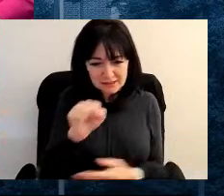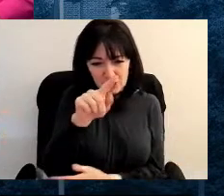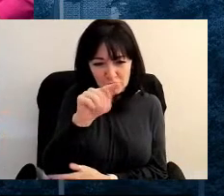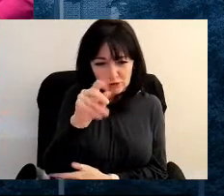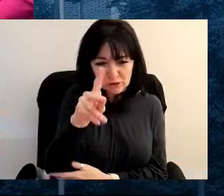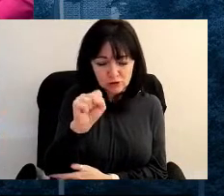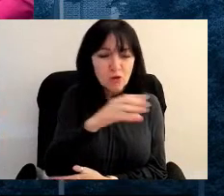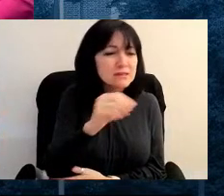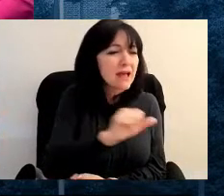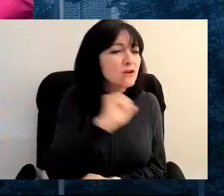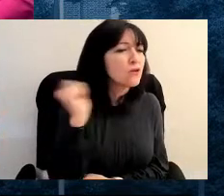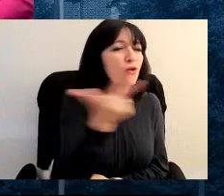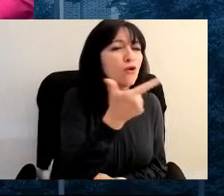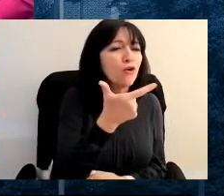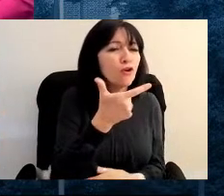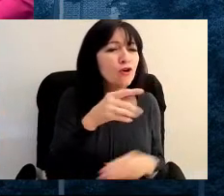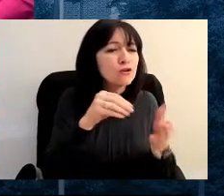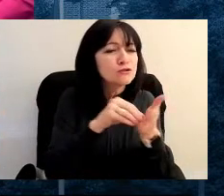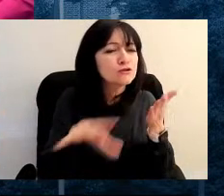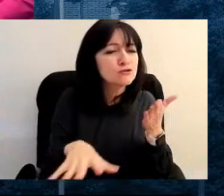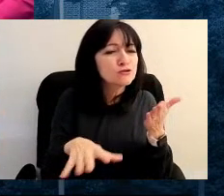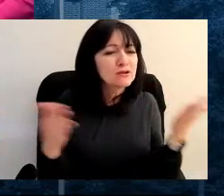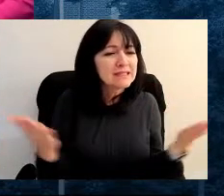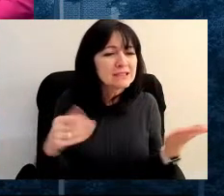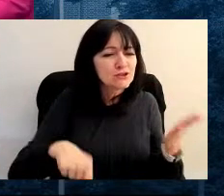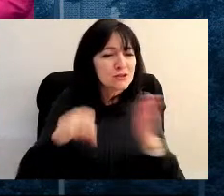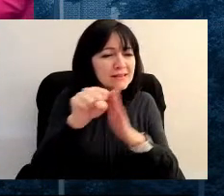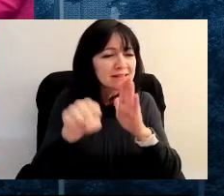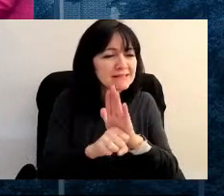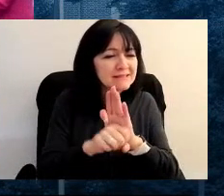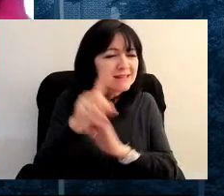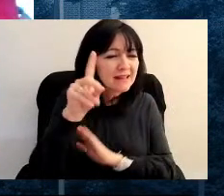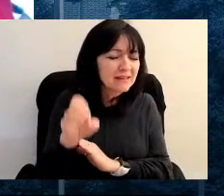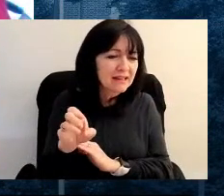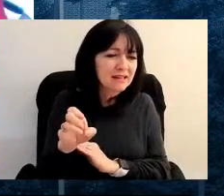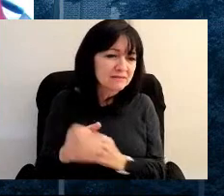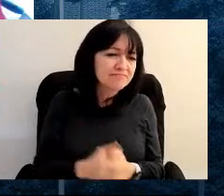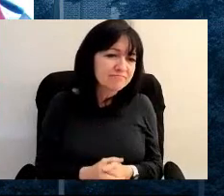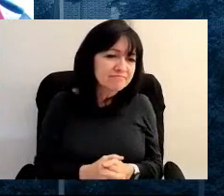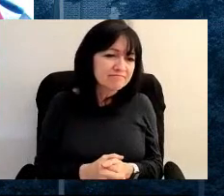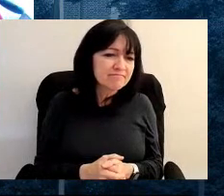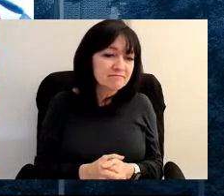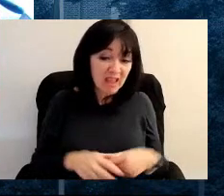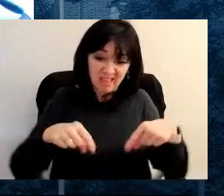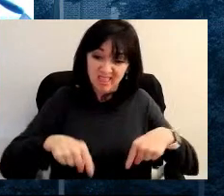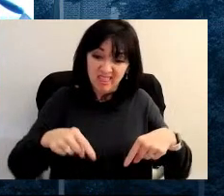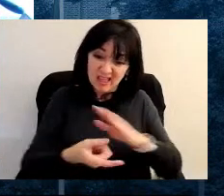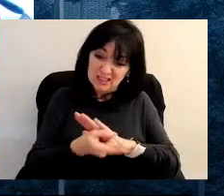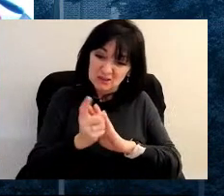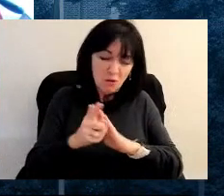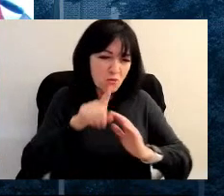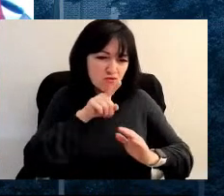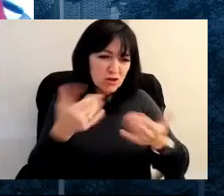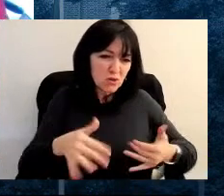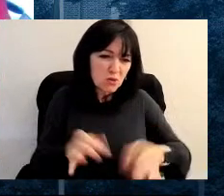state. This is a meaningful and important move by all of us, and we look forward to getting